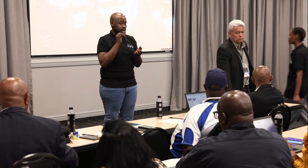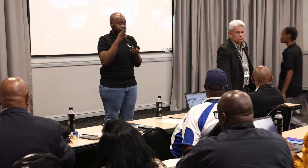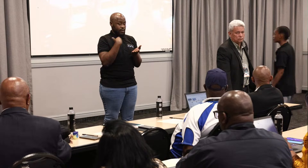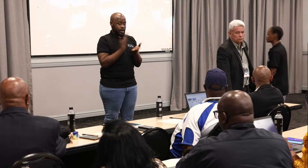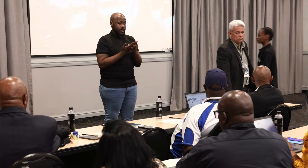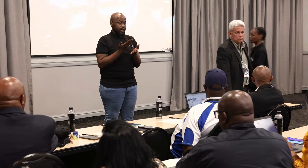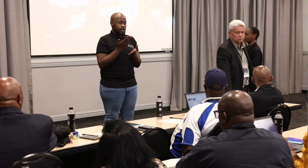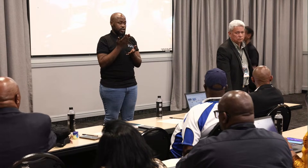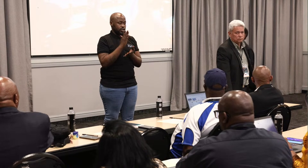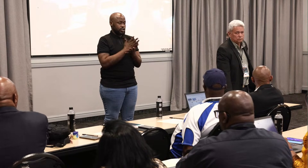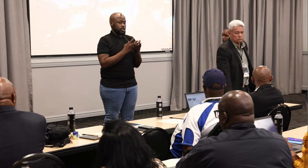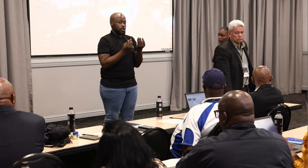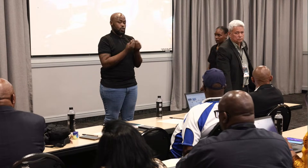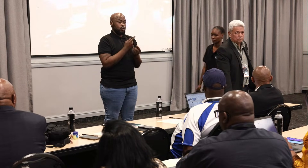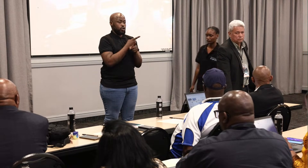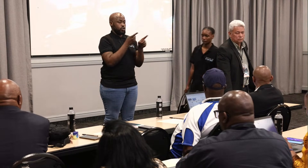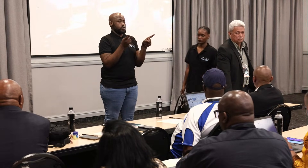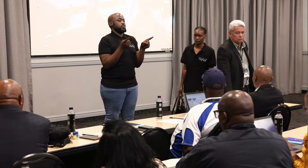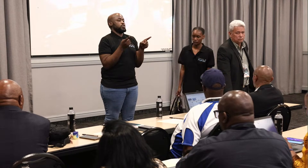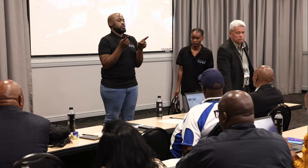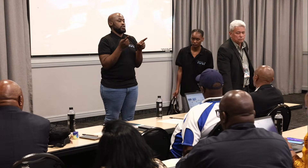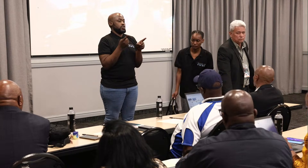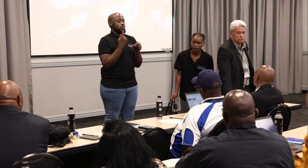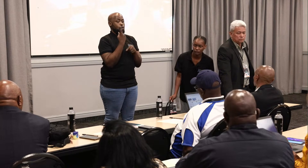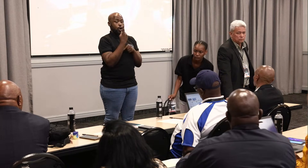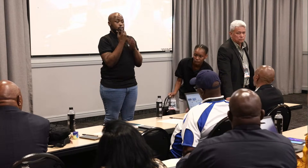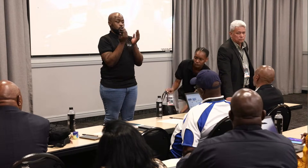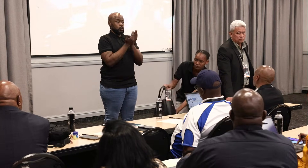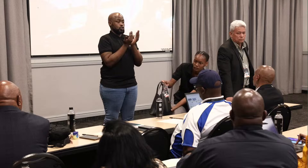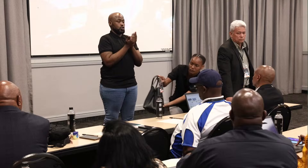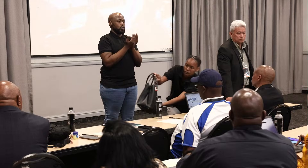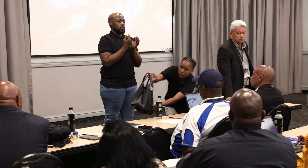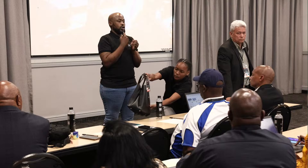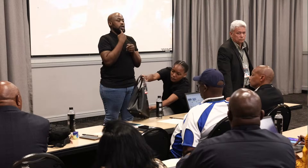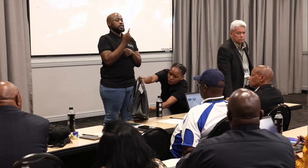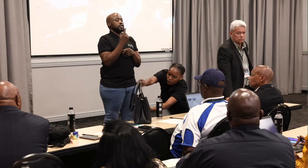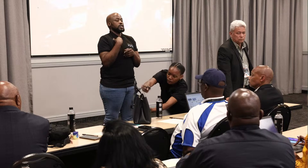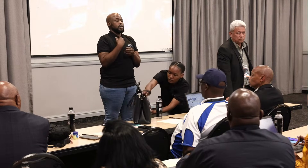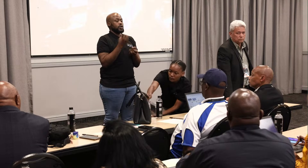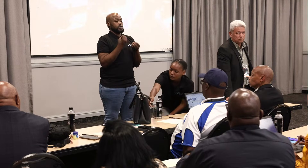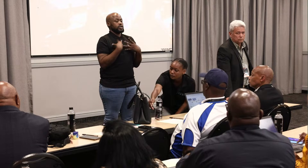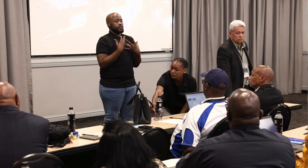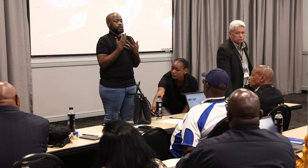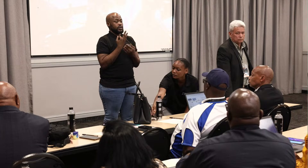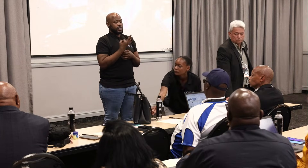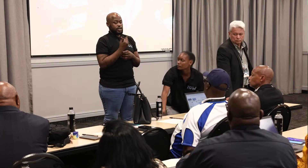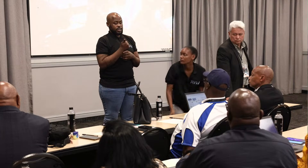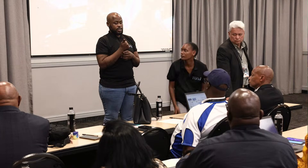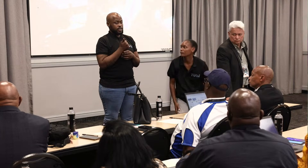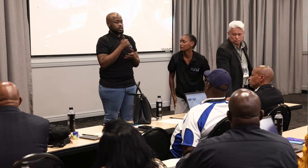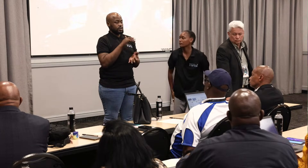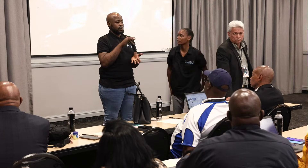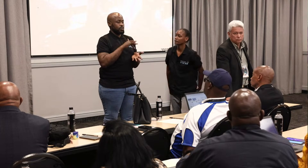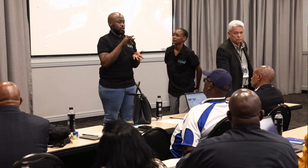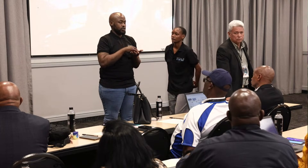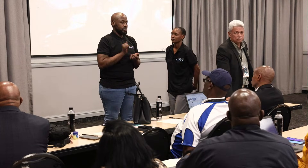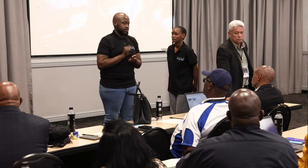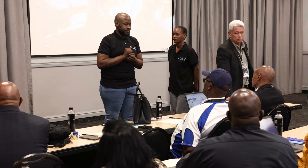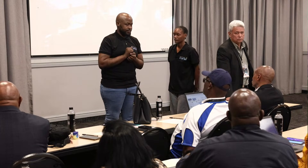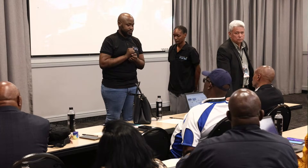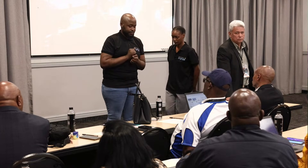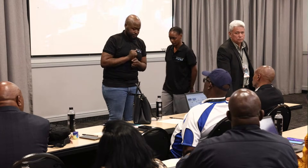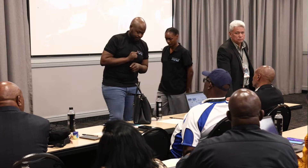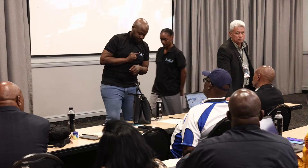a sneak preview, one school came forward and said, ours allocated 36 posts and we only filled